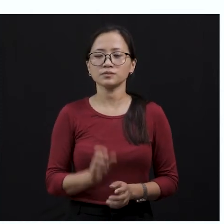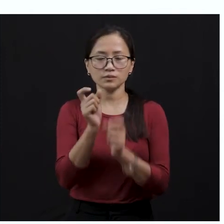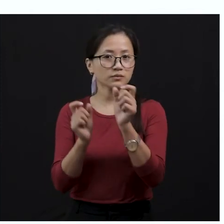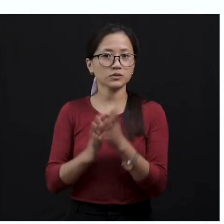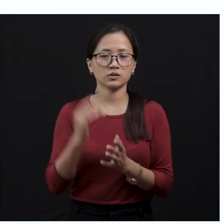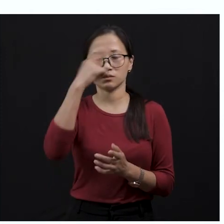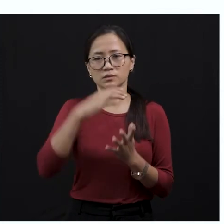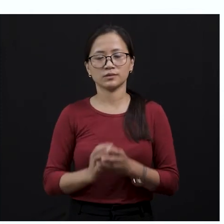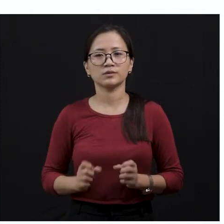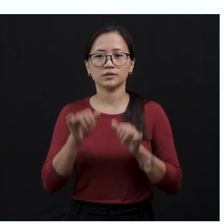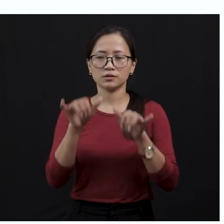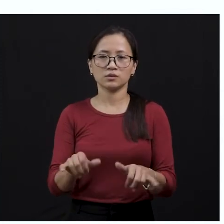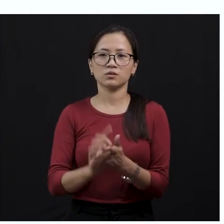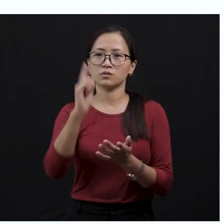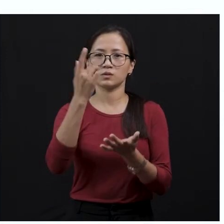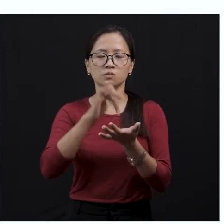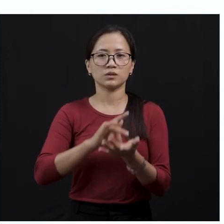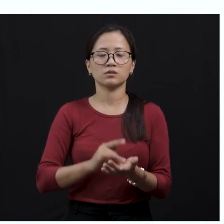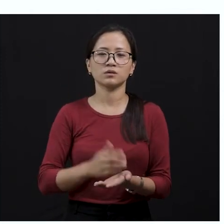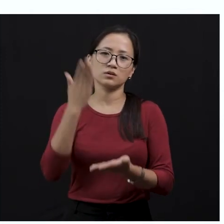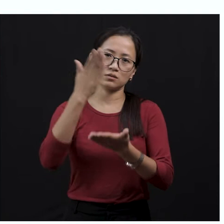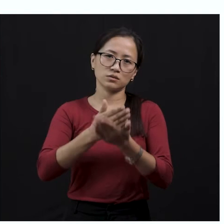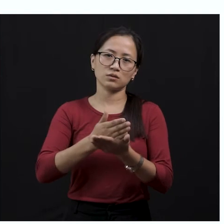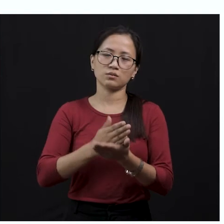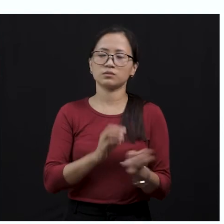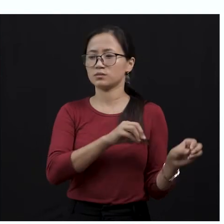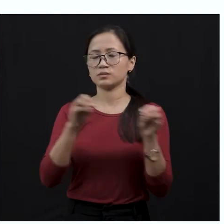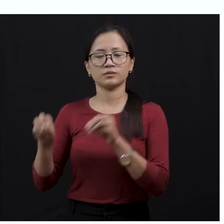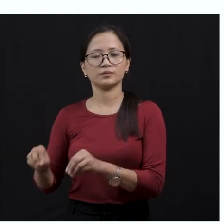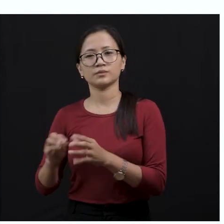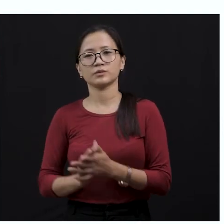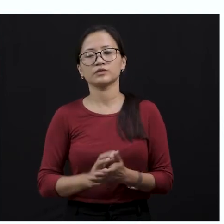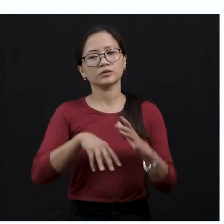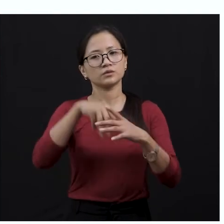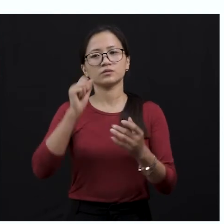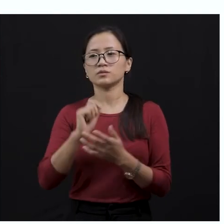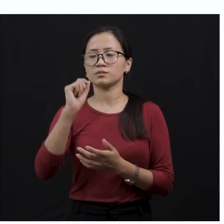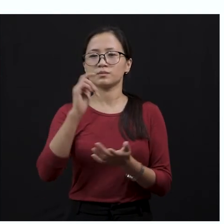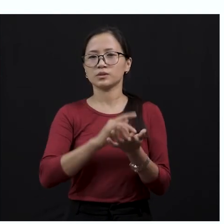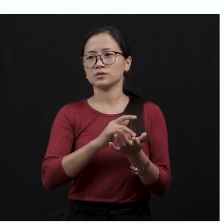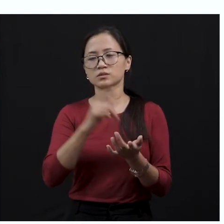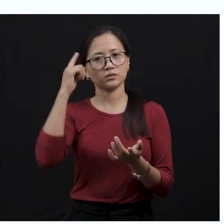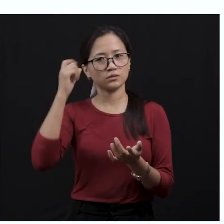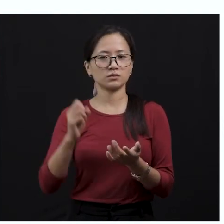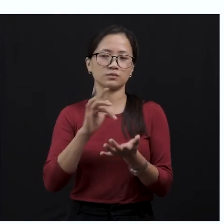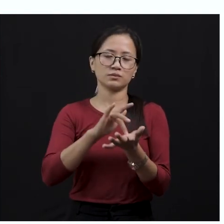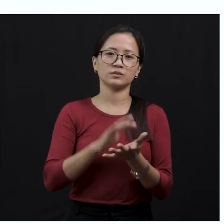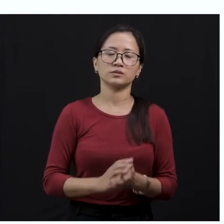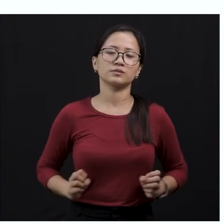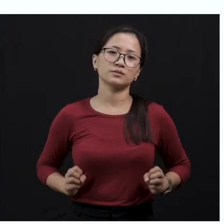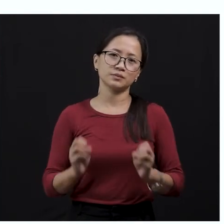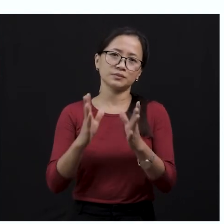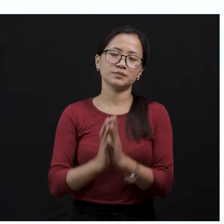who started settling in one place. They stopped moving out from place to place, and they also started growing